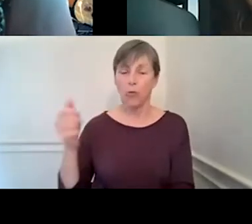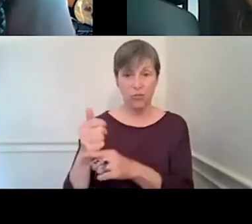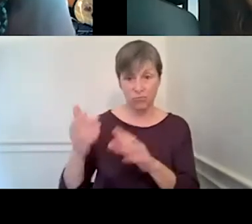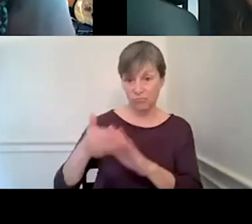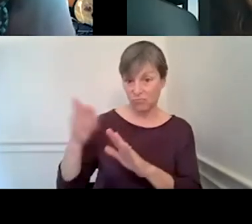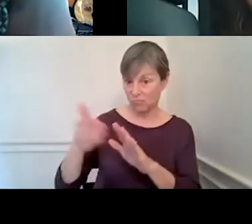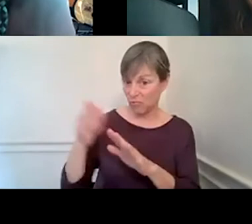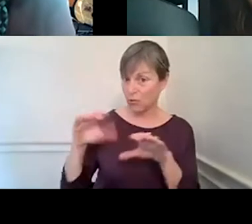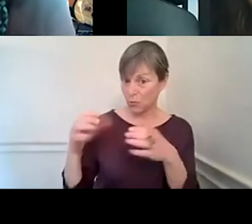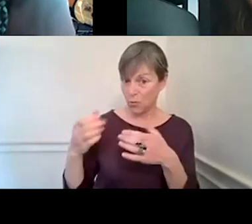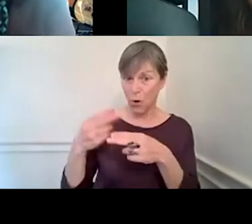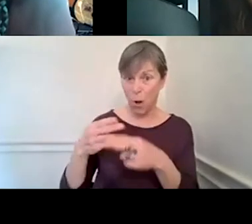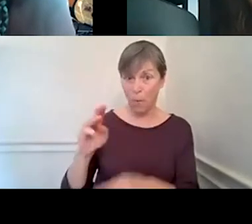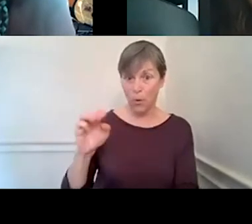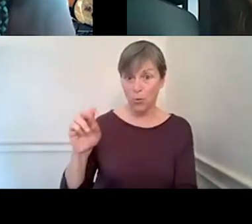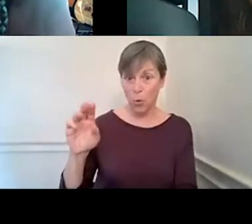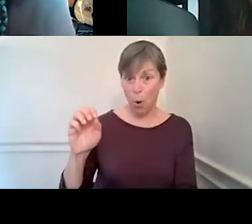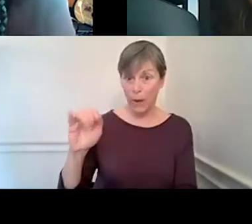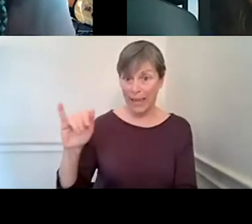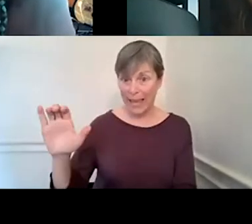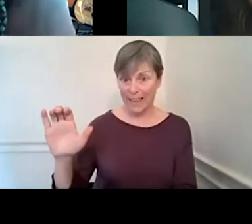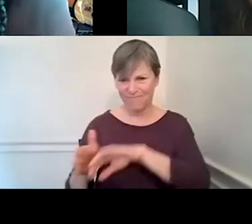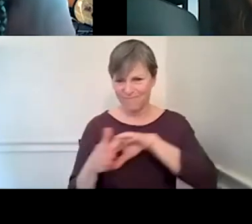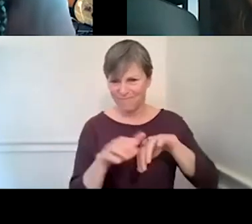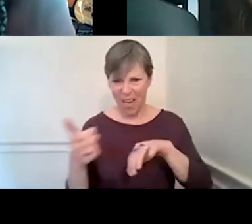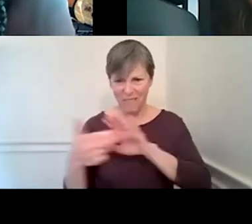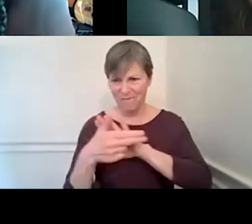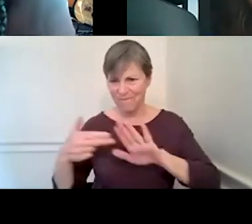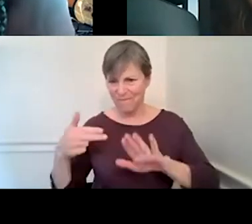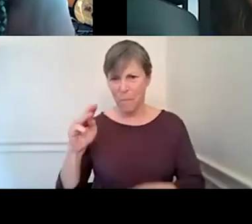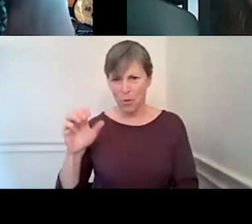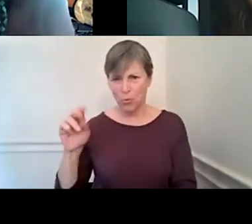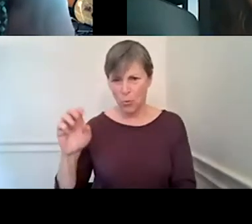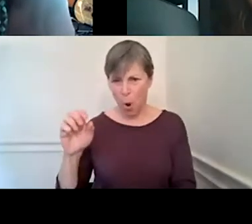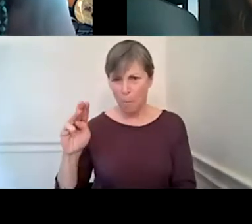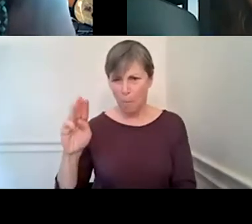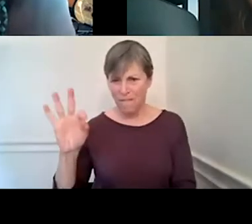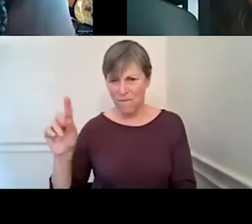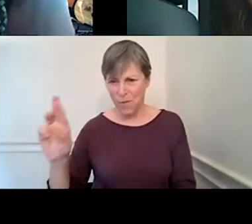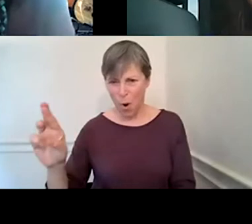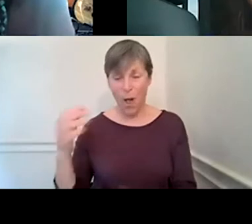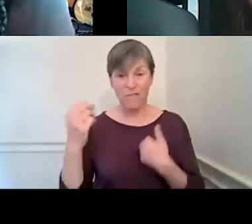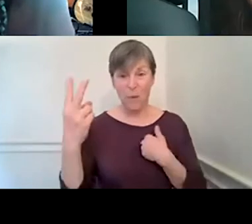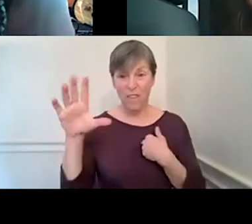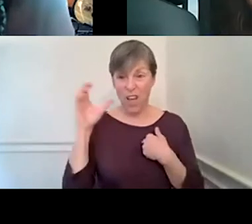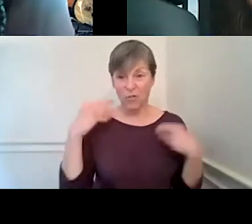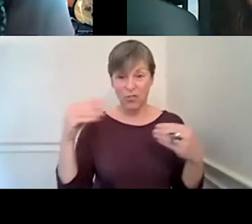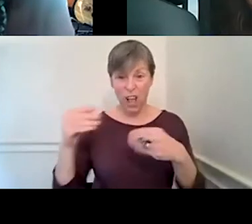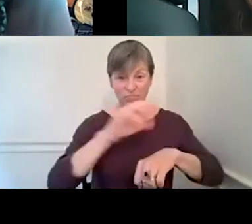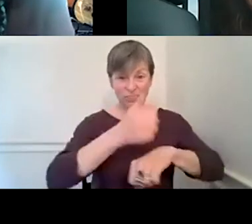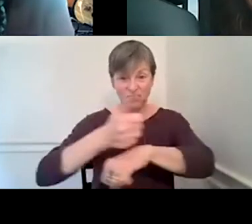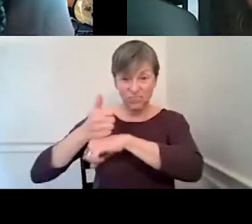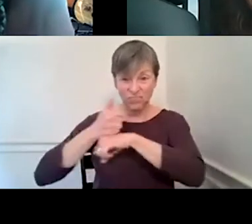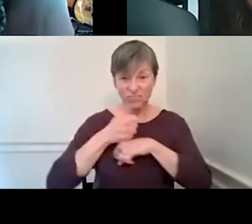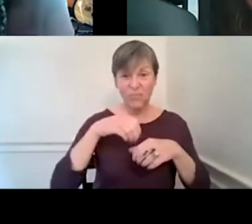as Monro Muffler, a chain of 1,200 auto repair shops in 32 states, has been involved in compliance and